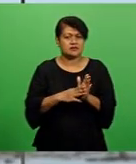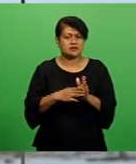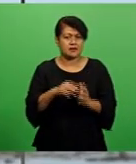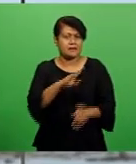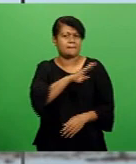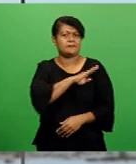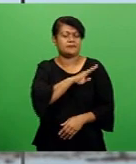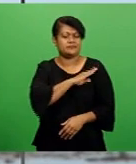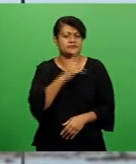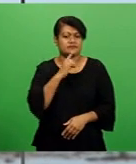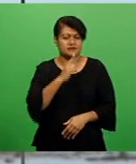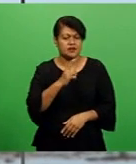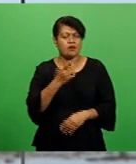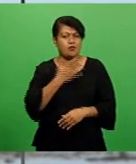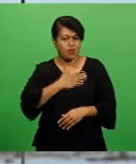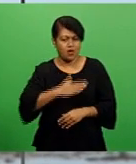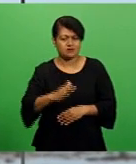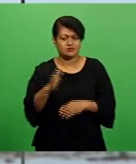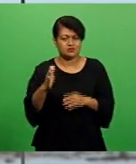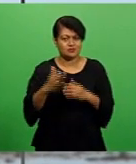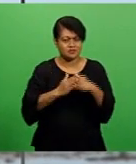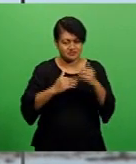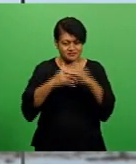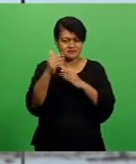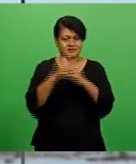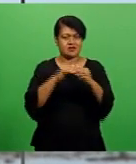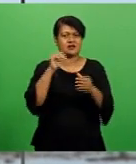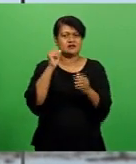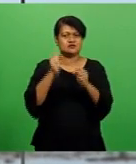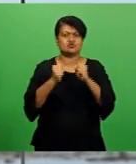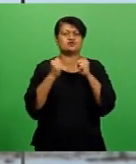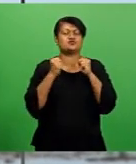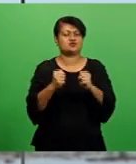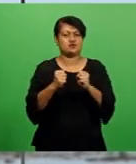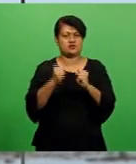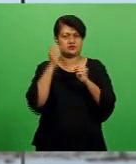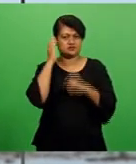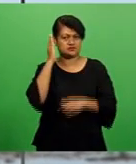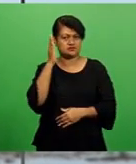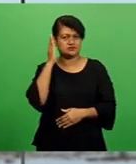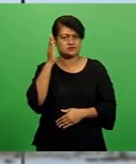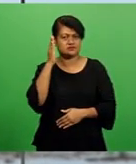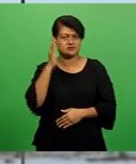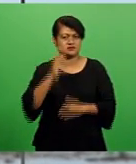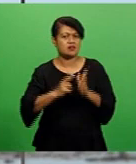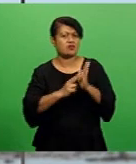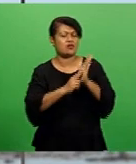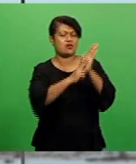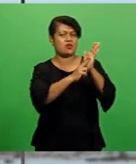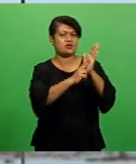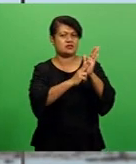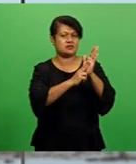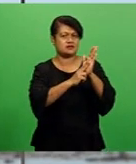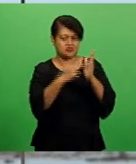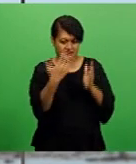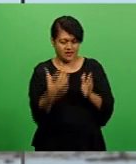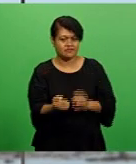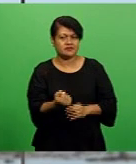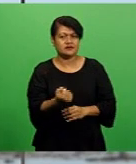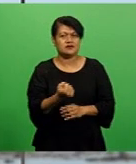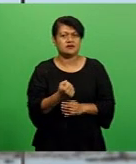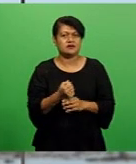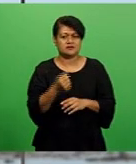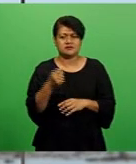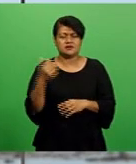a need to build back stronger schools. Bainimarama is on a tour of the Northern Division and was visiting TCSA affected